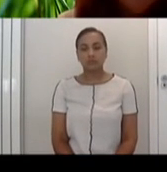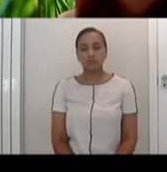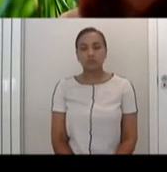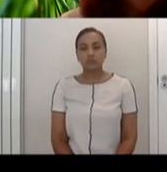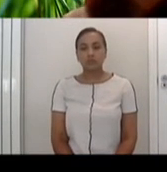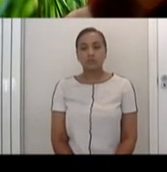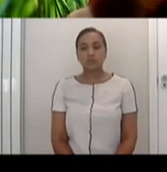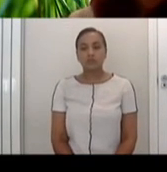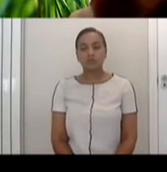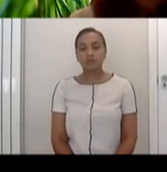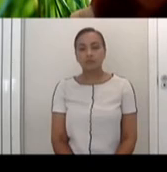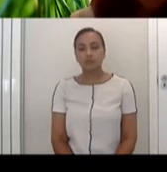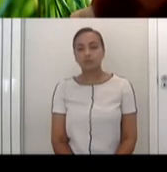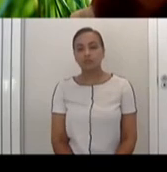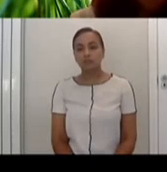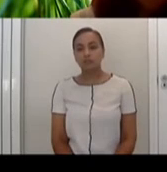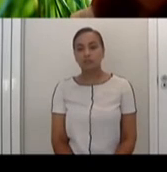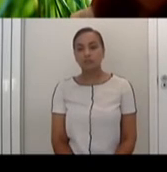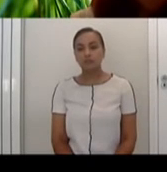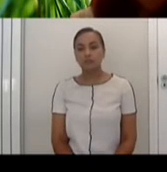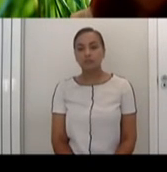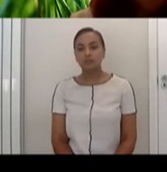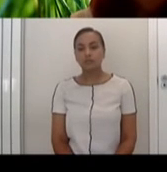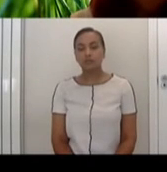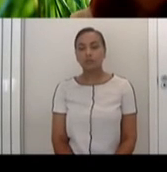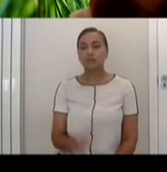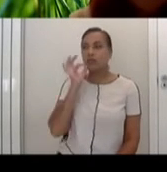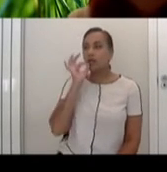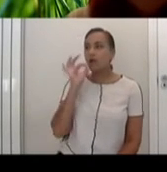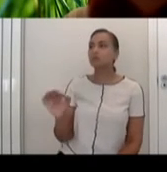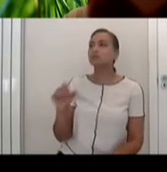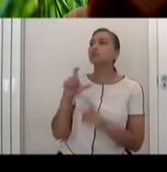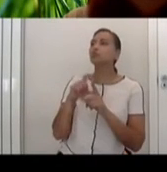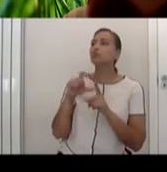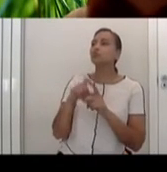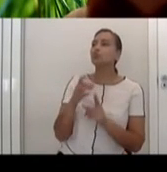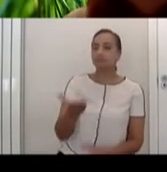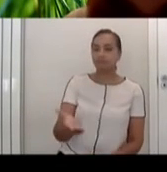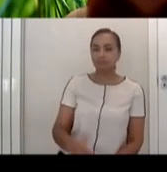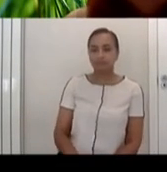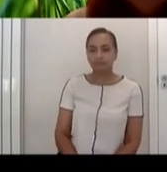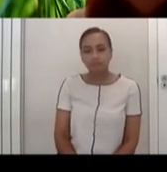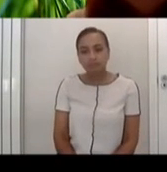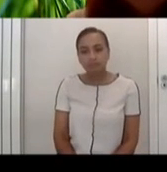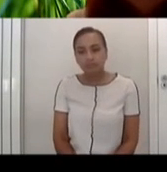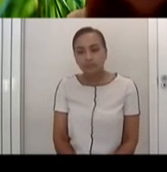So I think this question actually is for you, Dudu. Now that